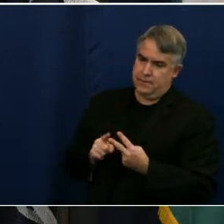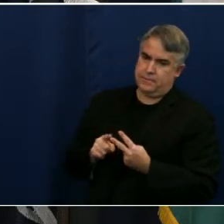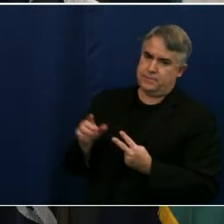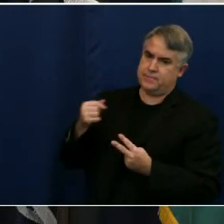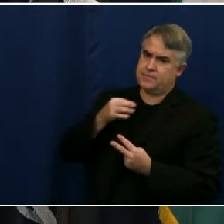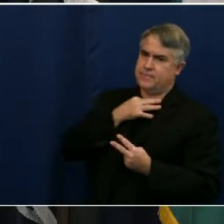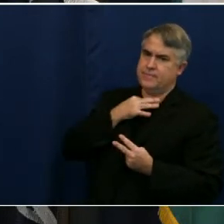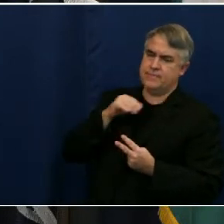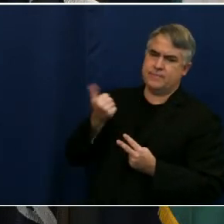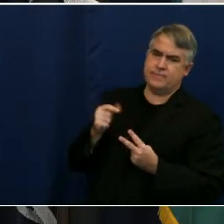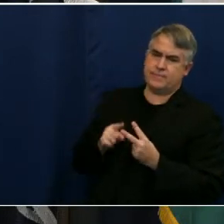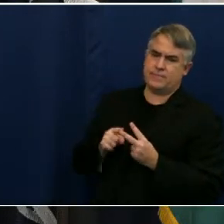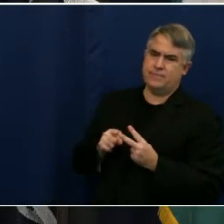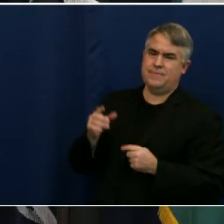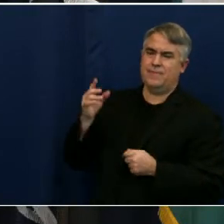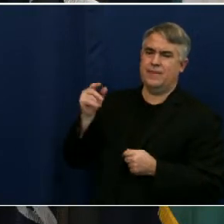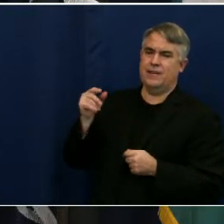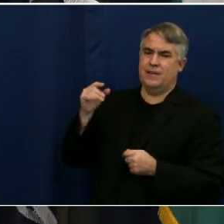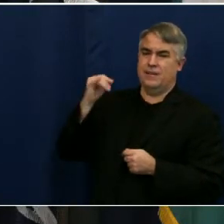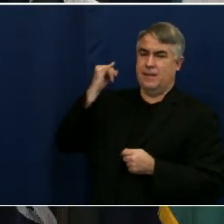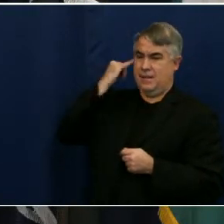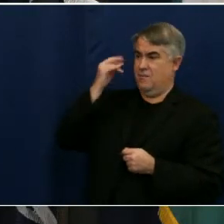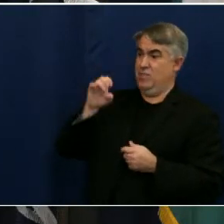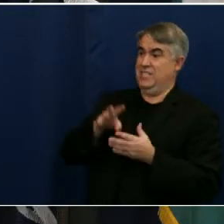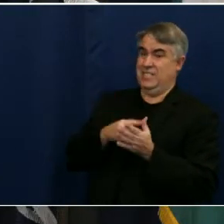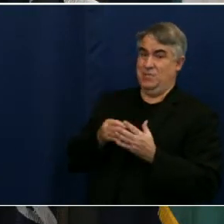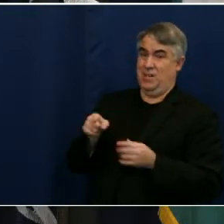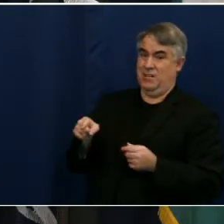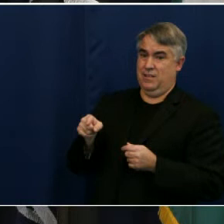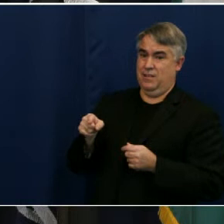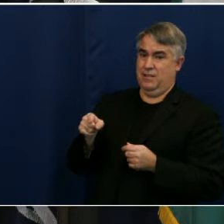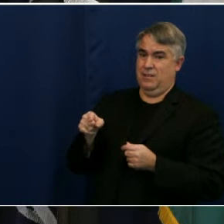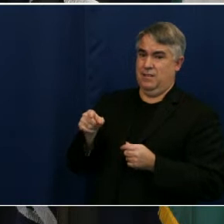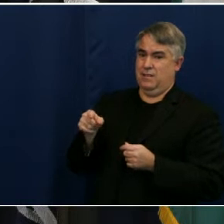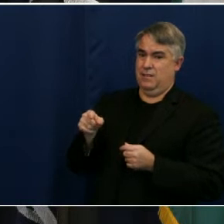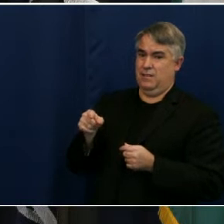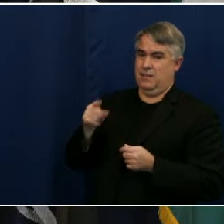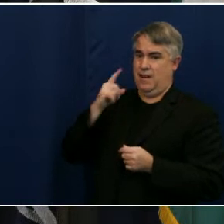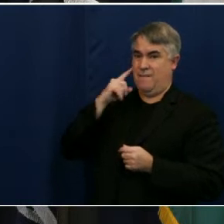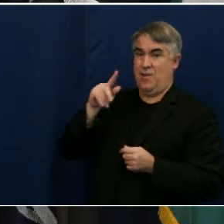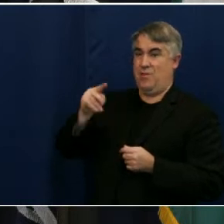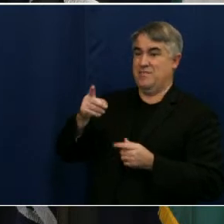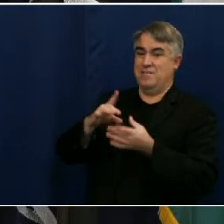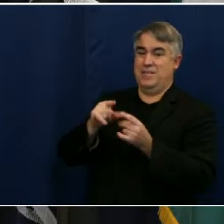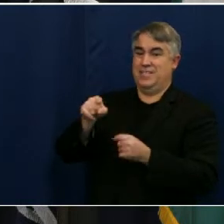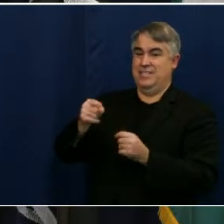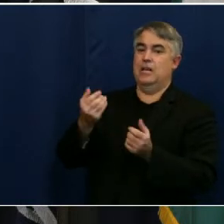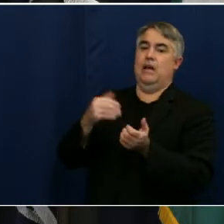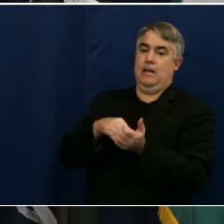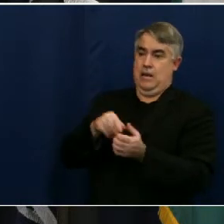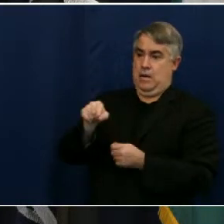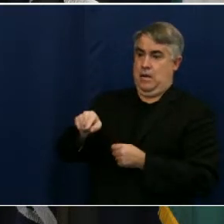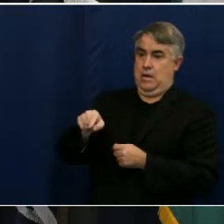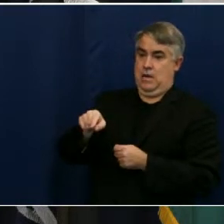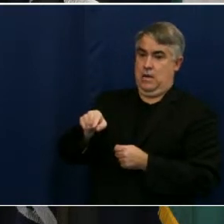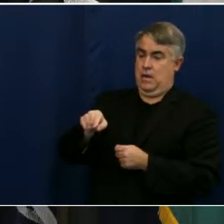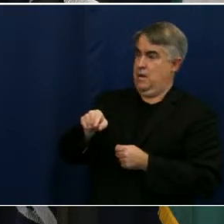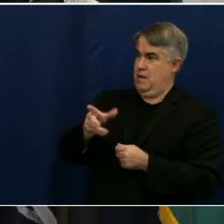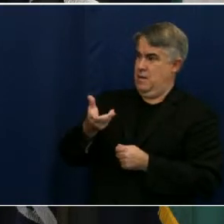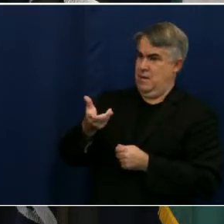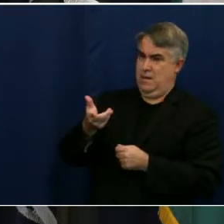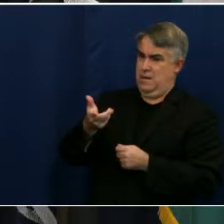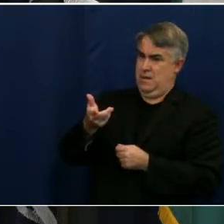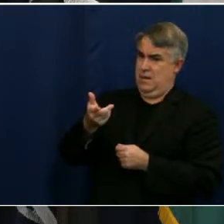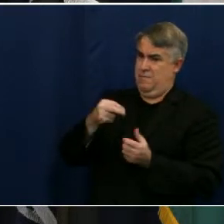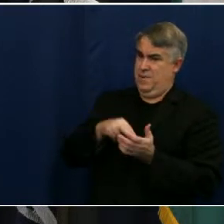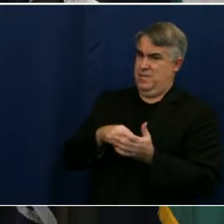them got messages rescheduling for Thursday. Is the plan to double down and vaccinate more than the standard 5,000 people and do like 10,000